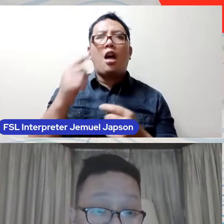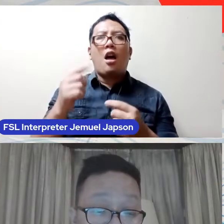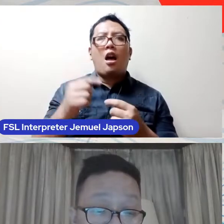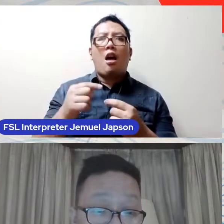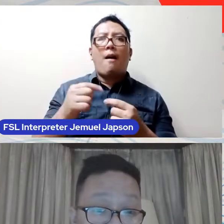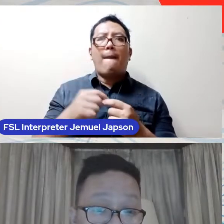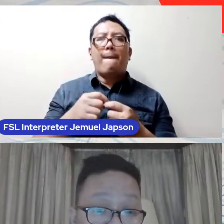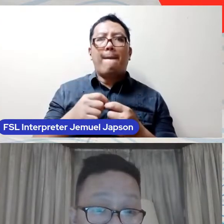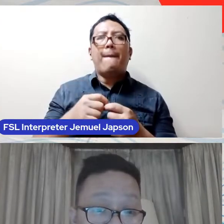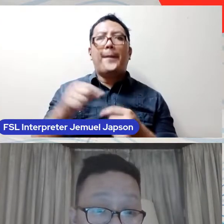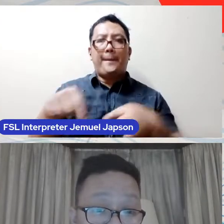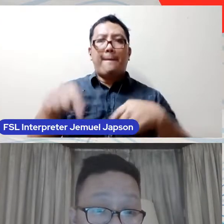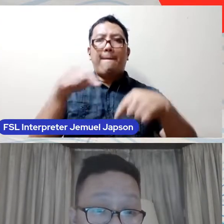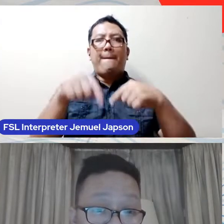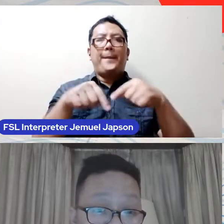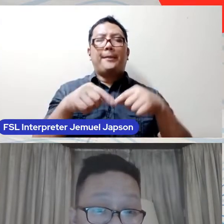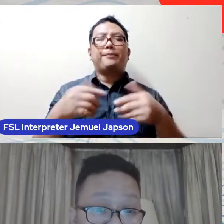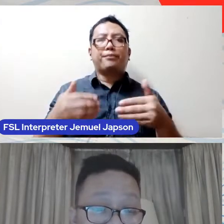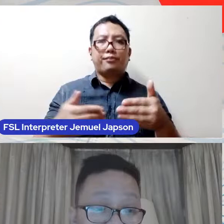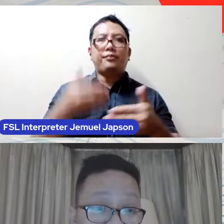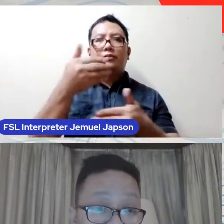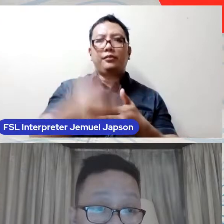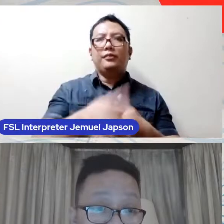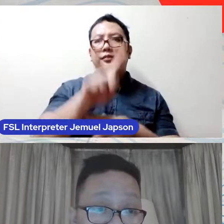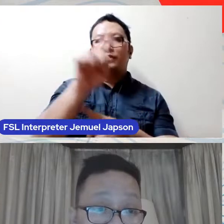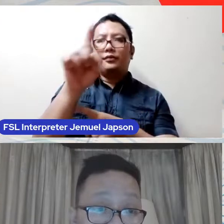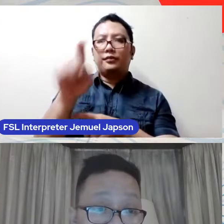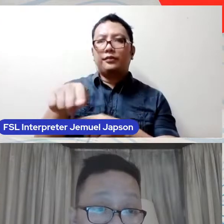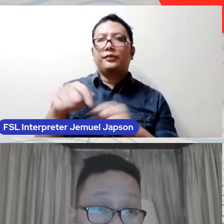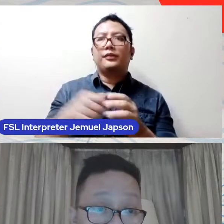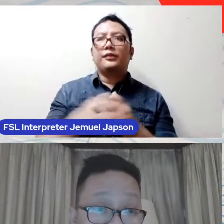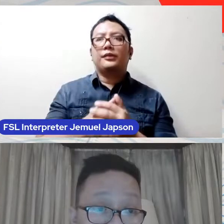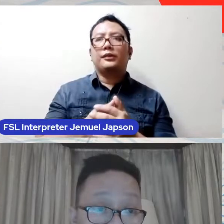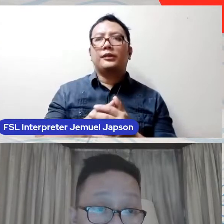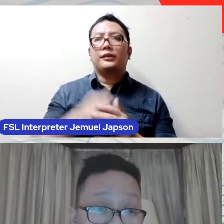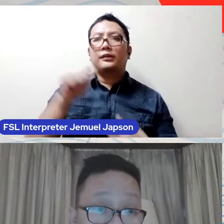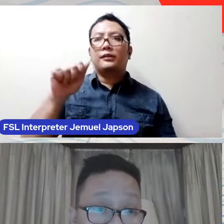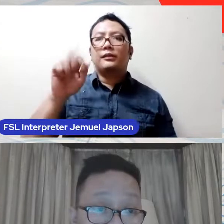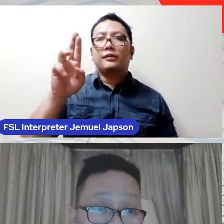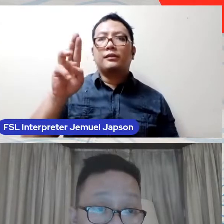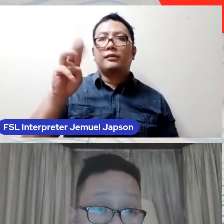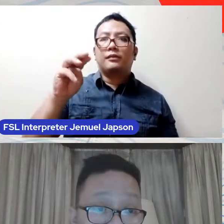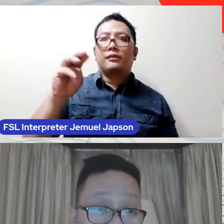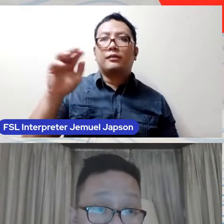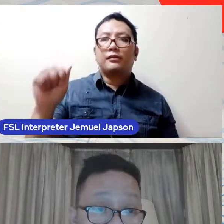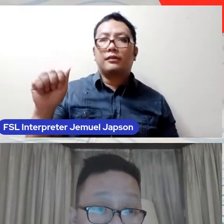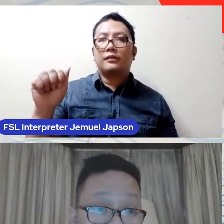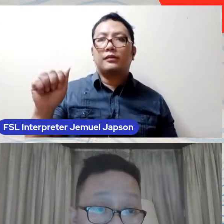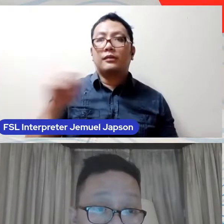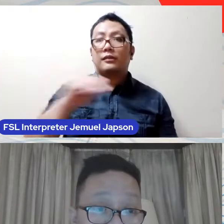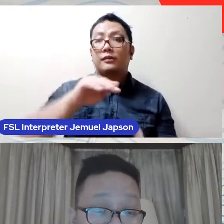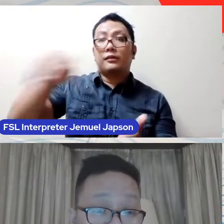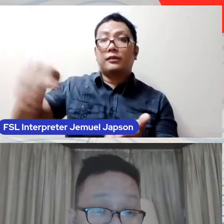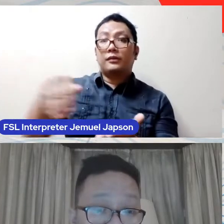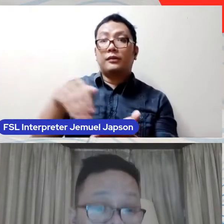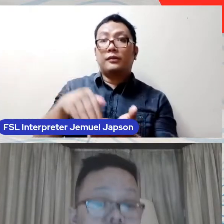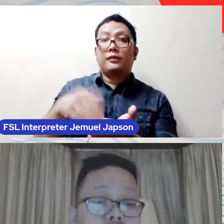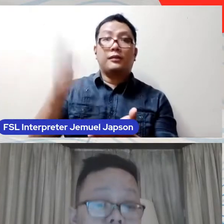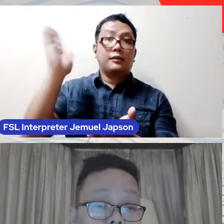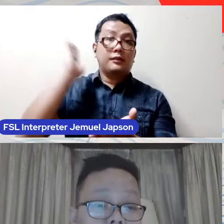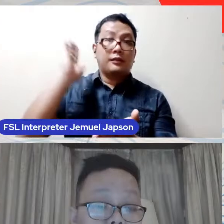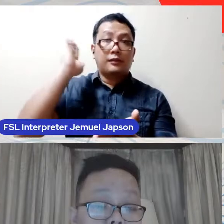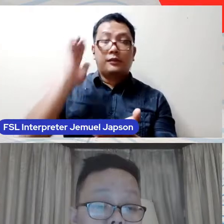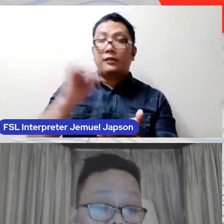I will go to the next question. Pero the RMA, I think, was decentralized before. It wasn't